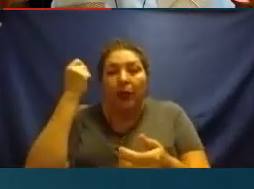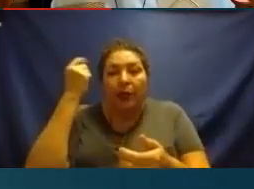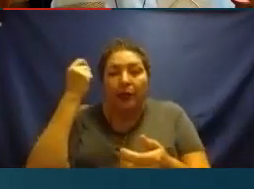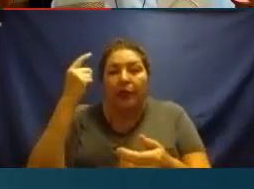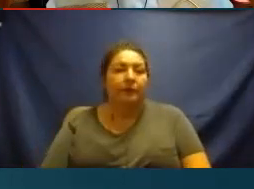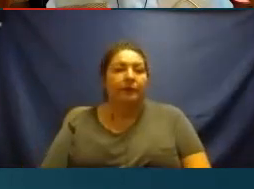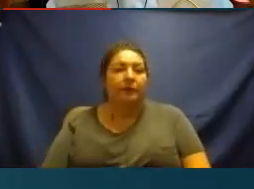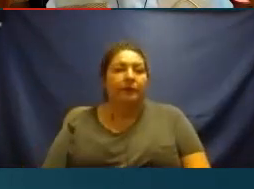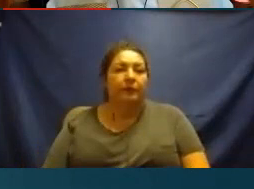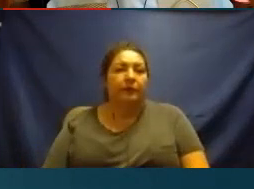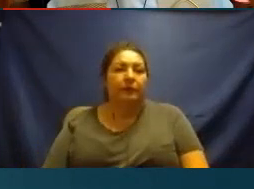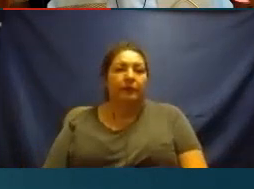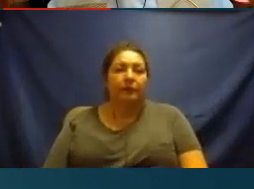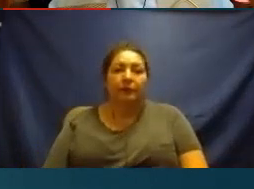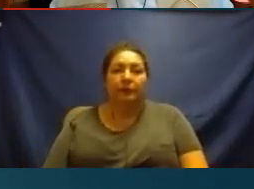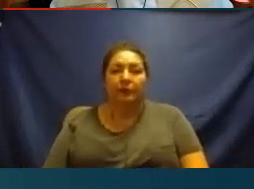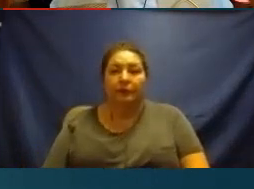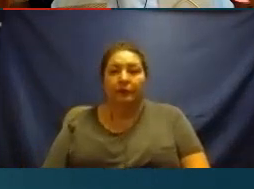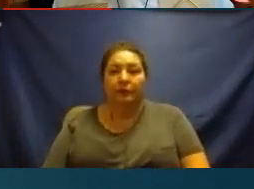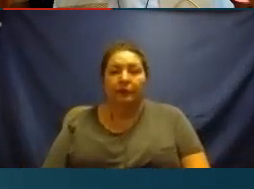bread.